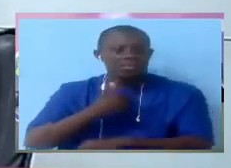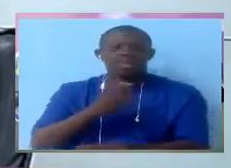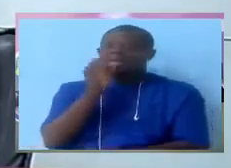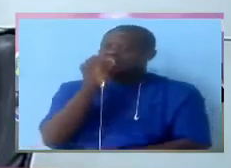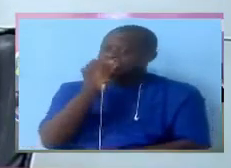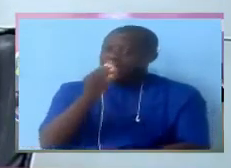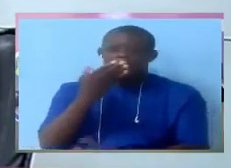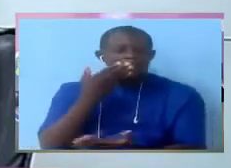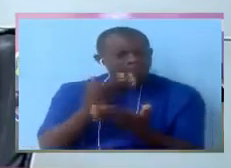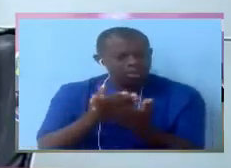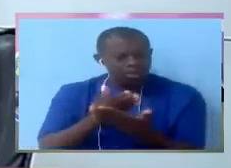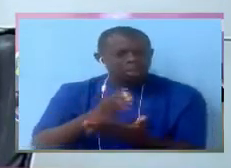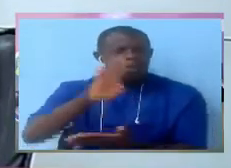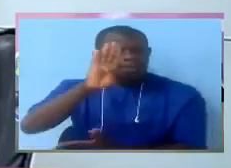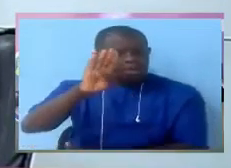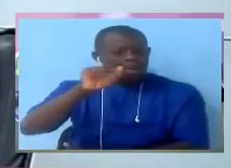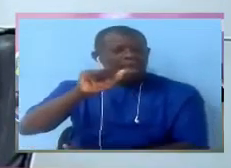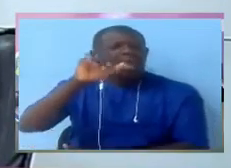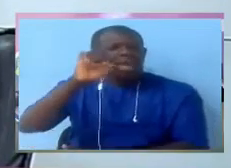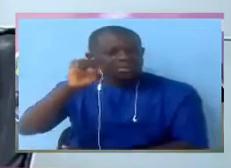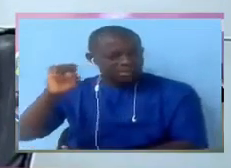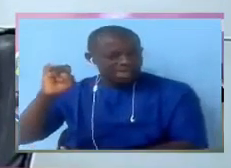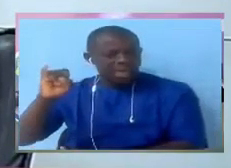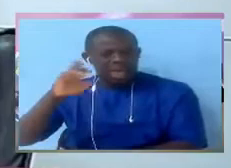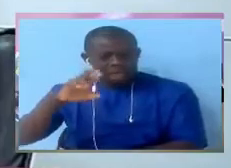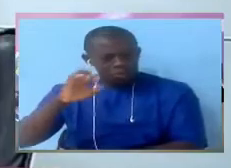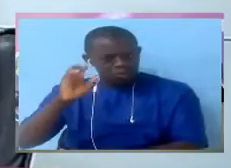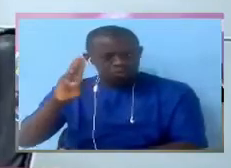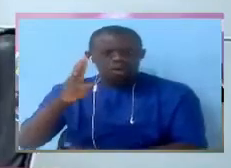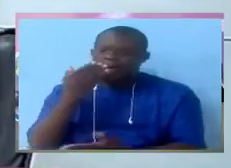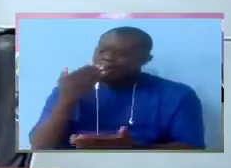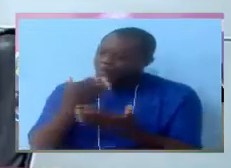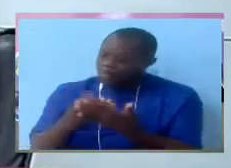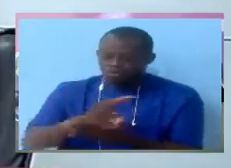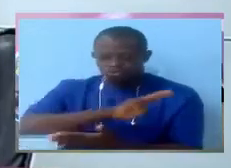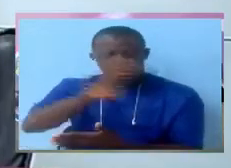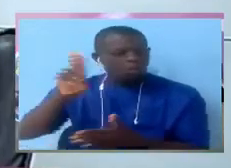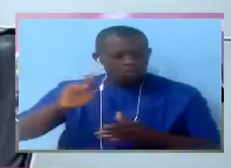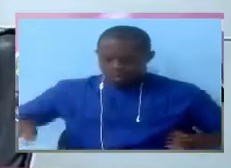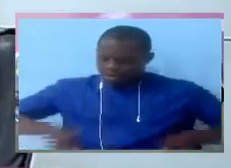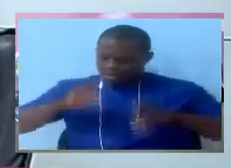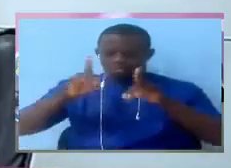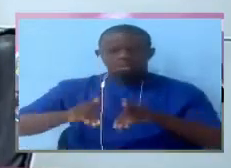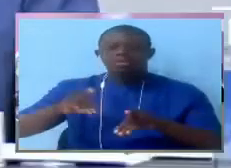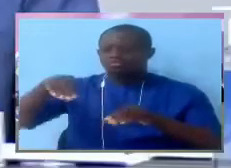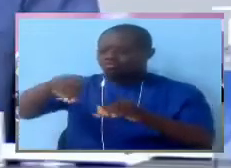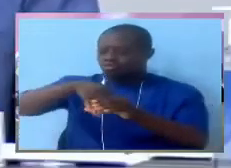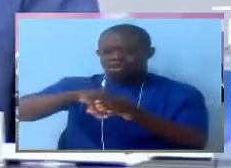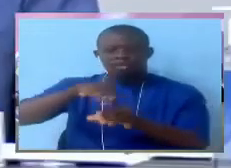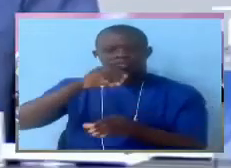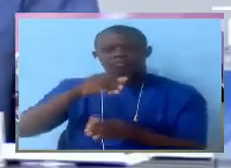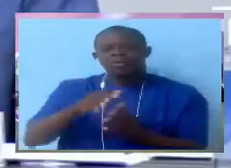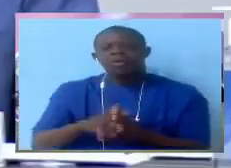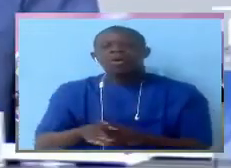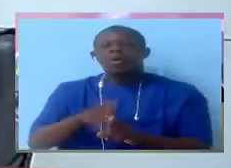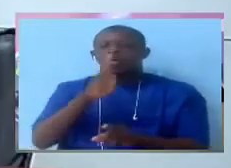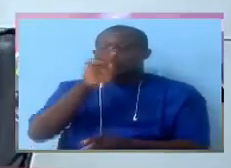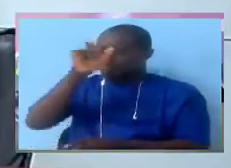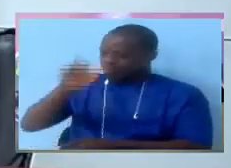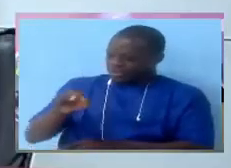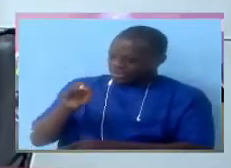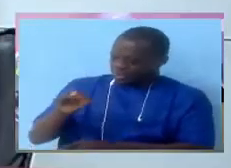is the only person, because since I came there, he was advising me, telling me, Serigne Bass, do not involve yourself in this. And who is that person?